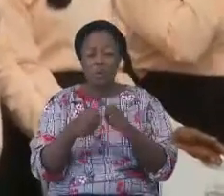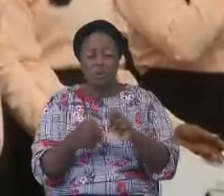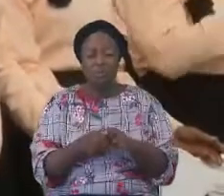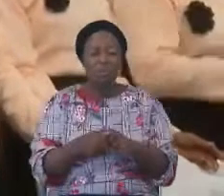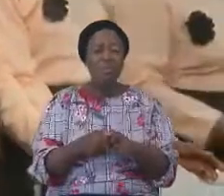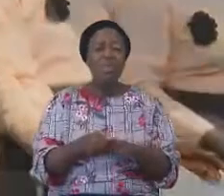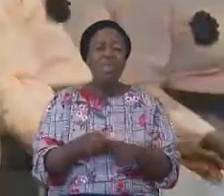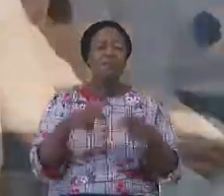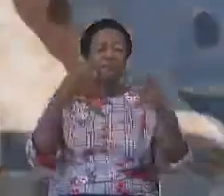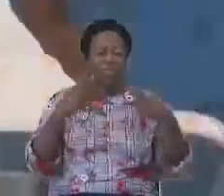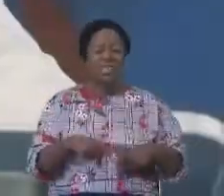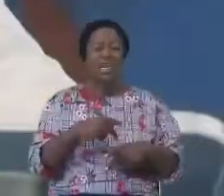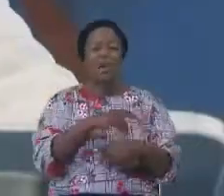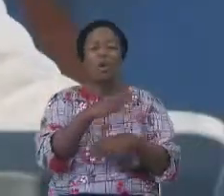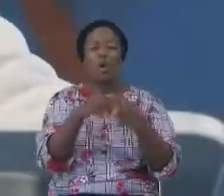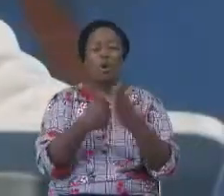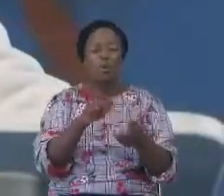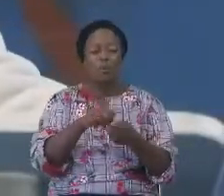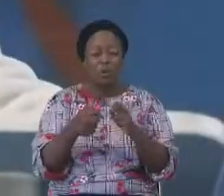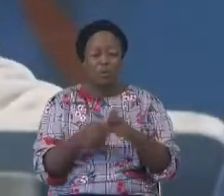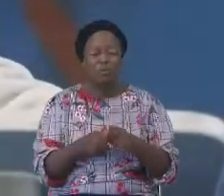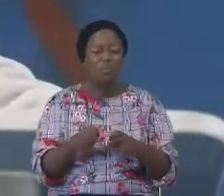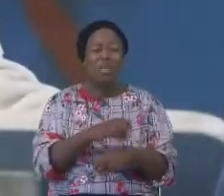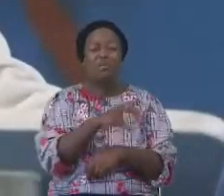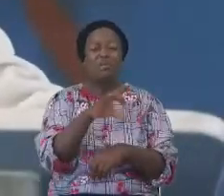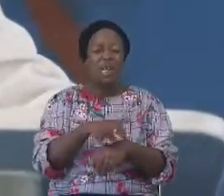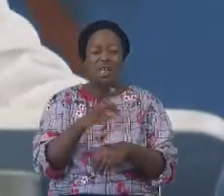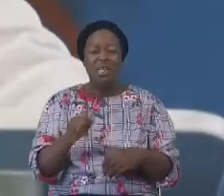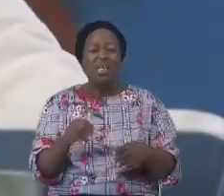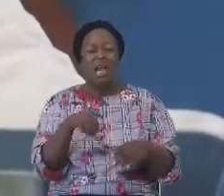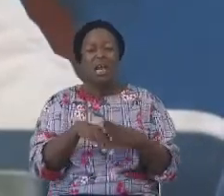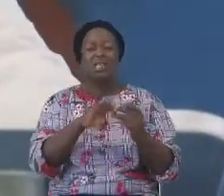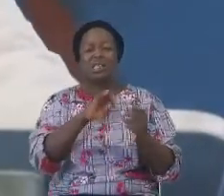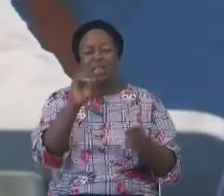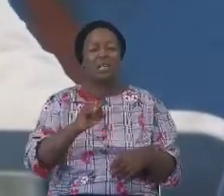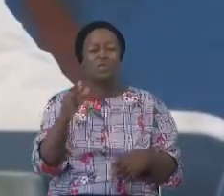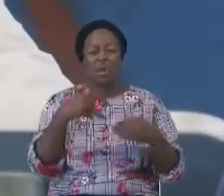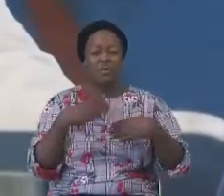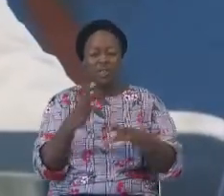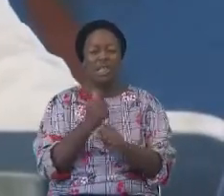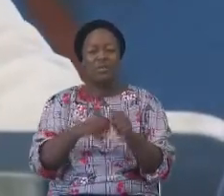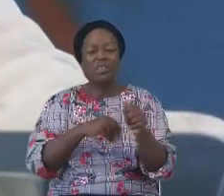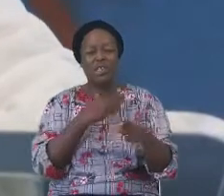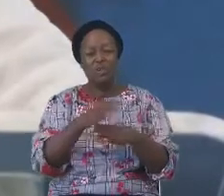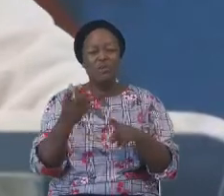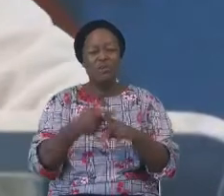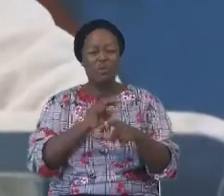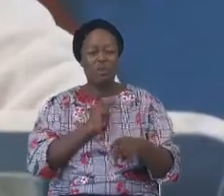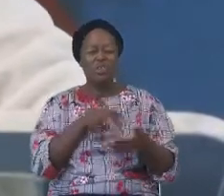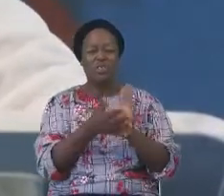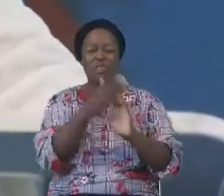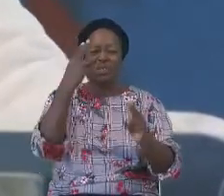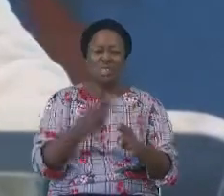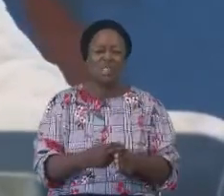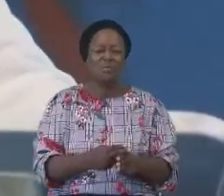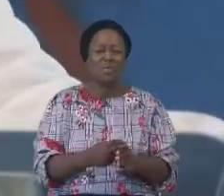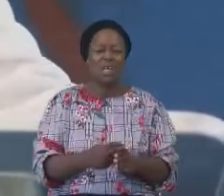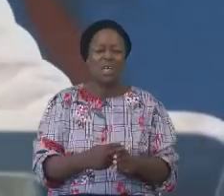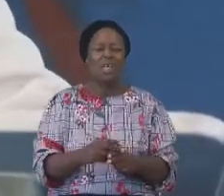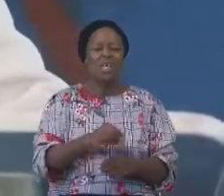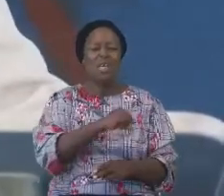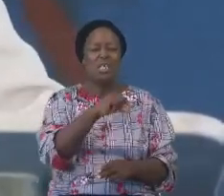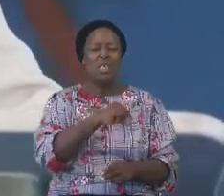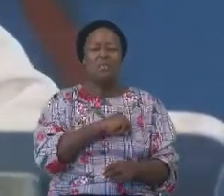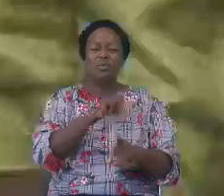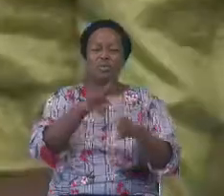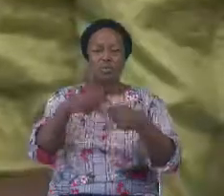problems natural, all problems physical, all problems earthly, all problems eternal, you have taken away from every one of us